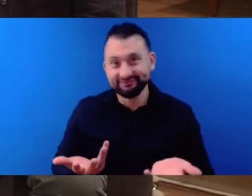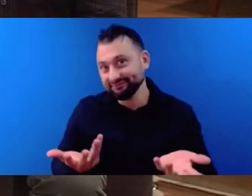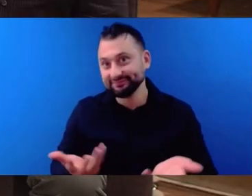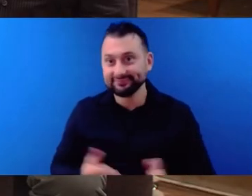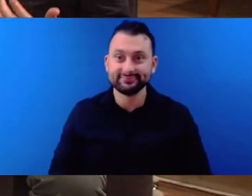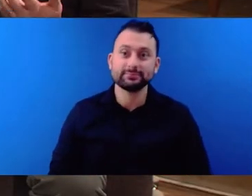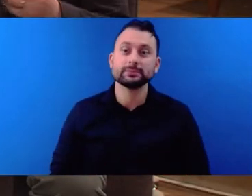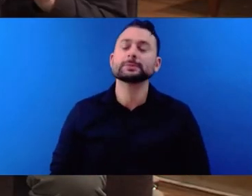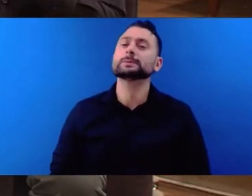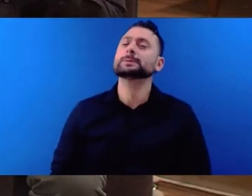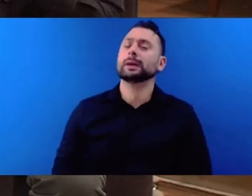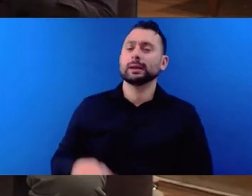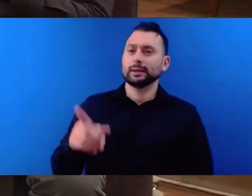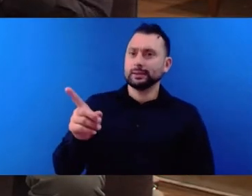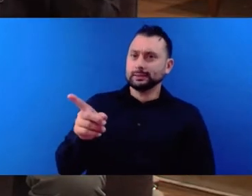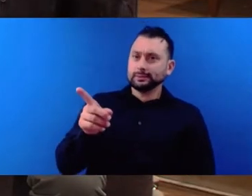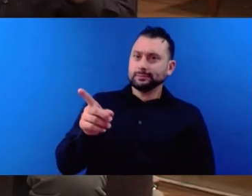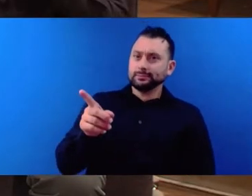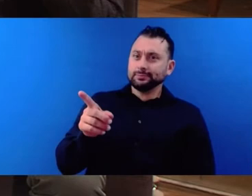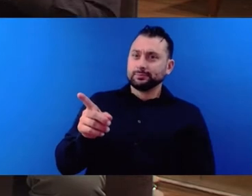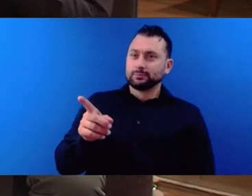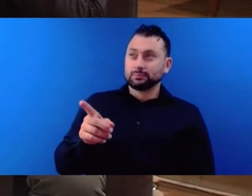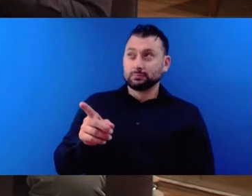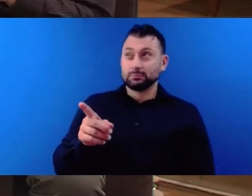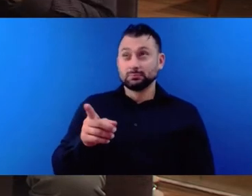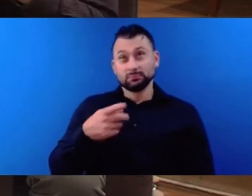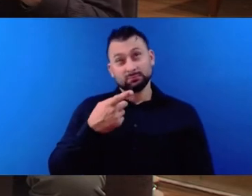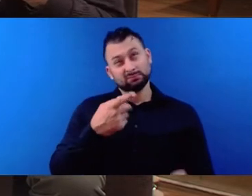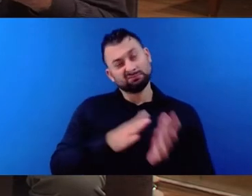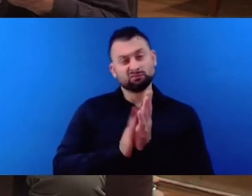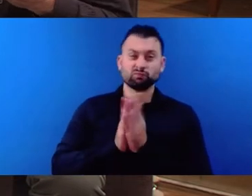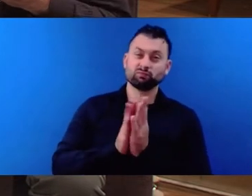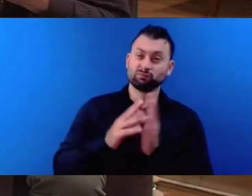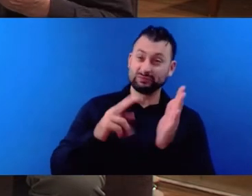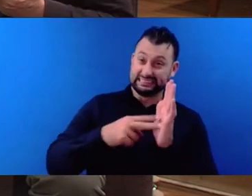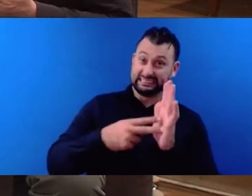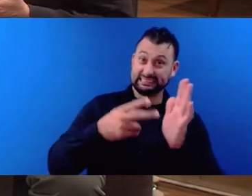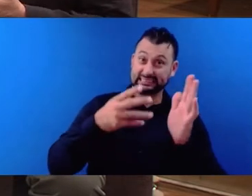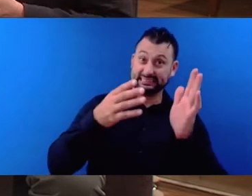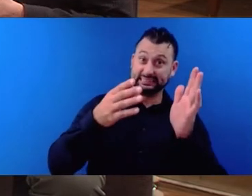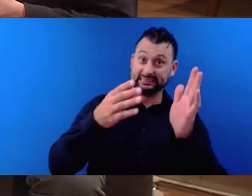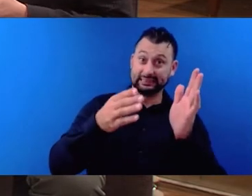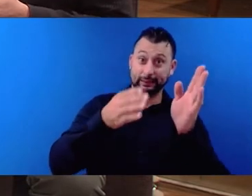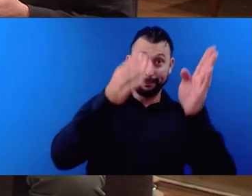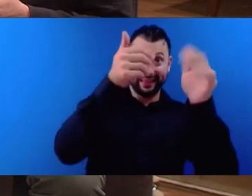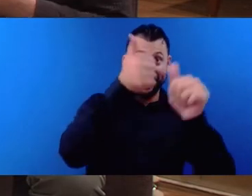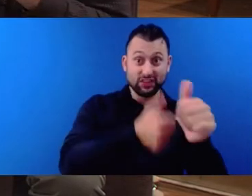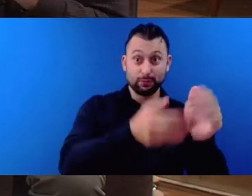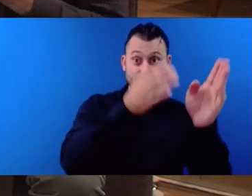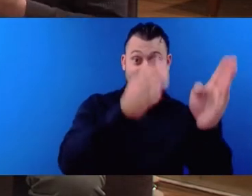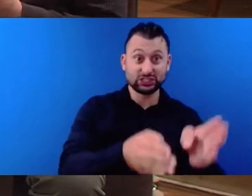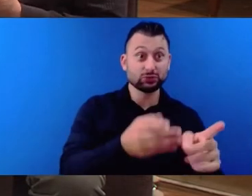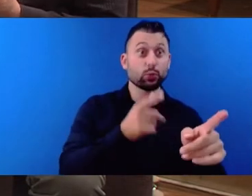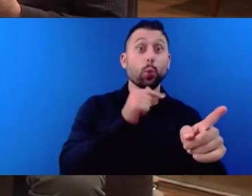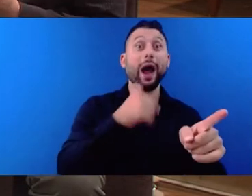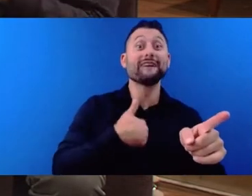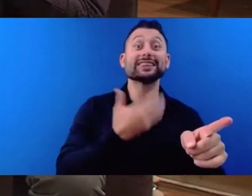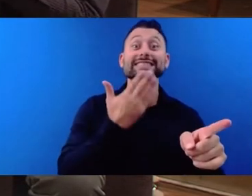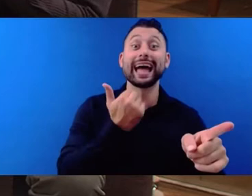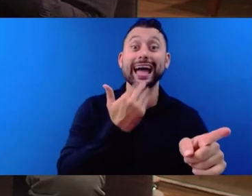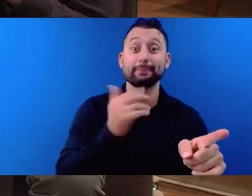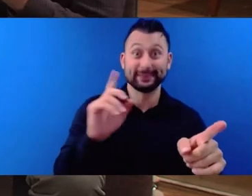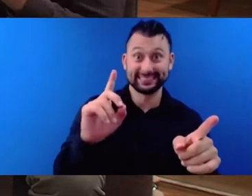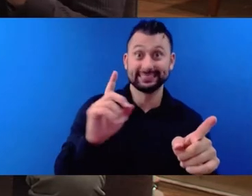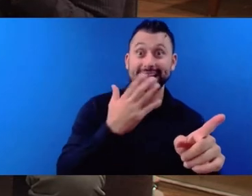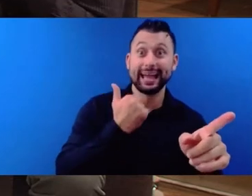I see. So it seems that possibly each individual who's